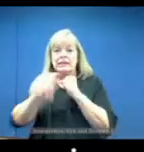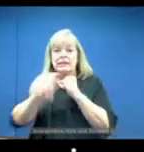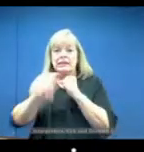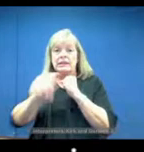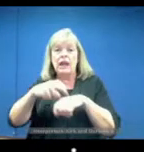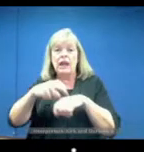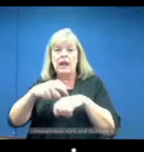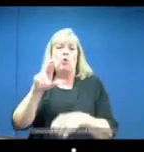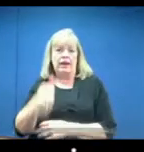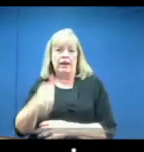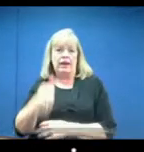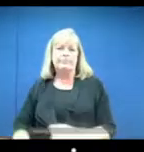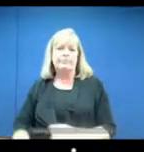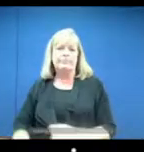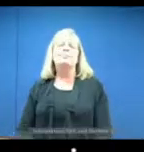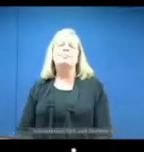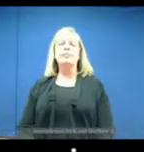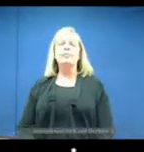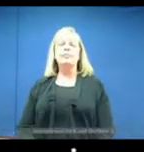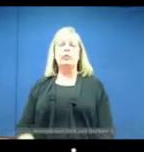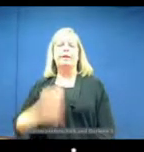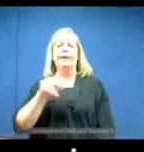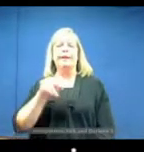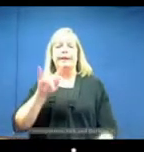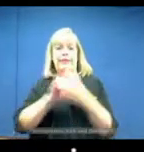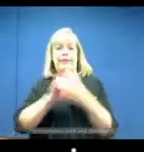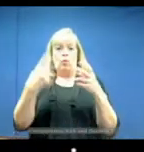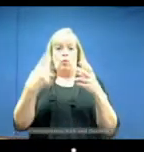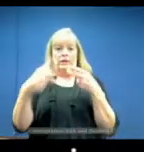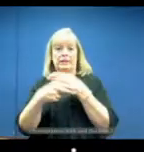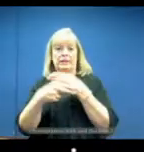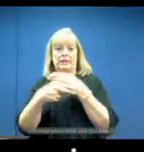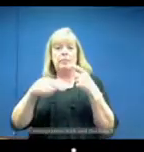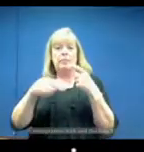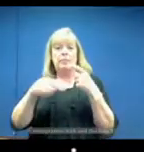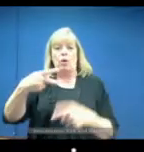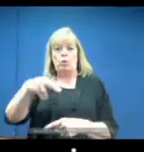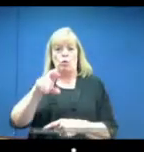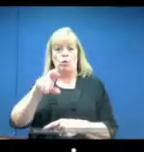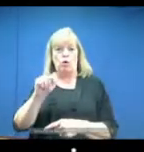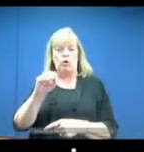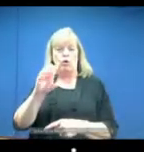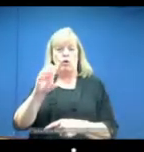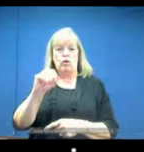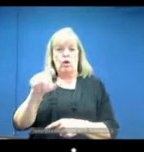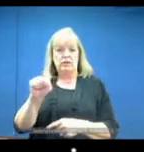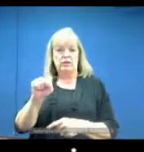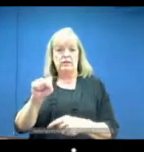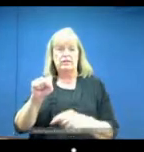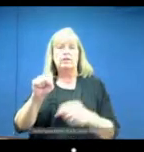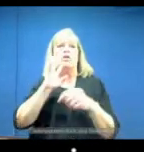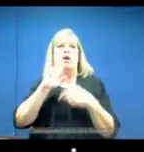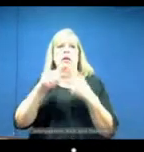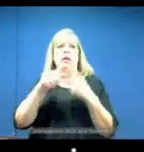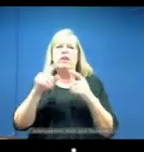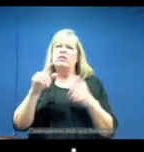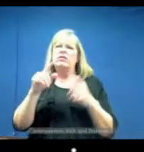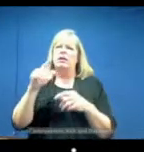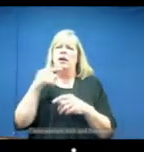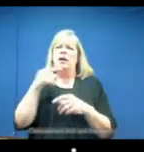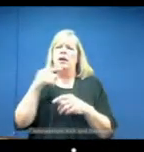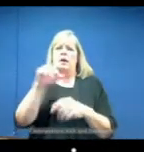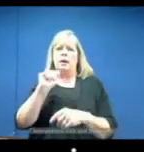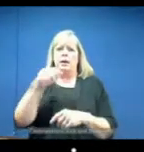And the interpreting protocol slide has 4 bullets: appearance conflicts, visual language issues,